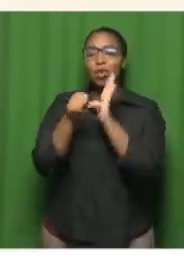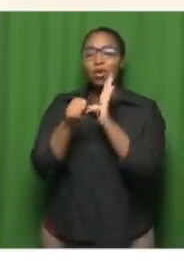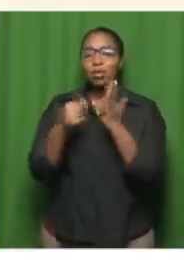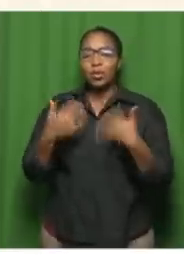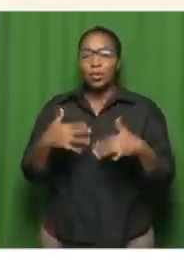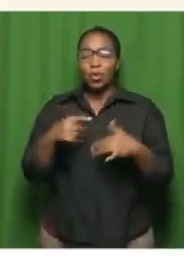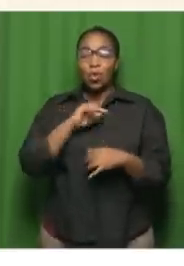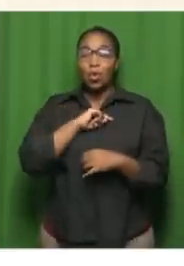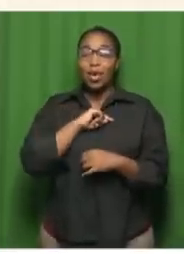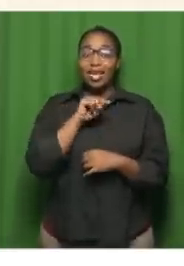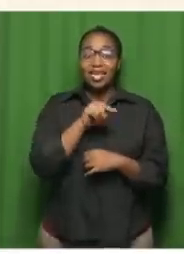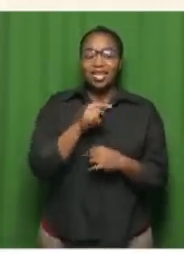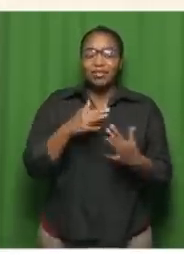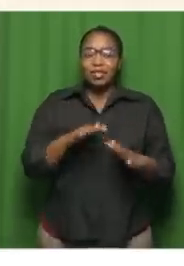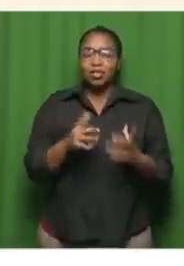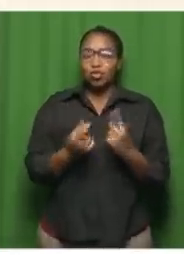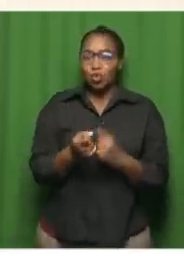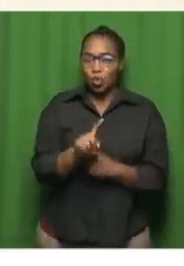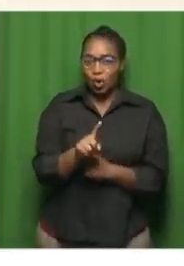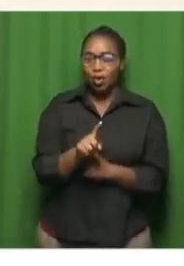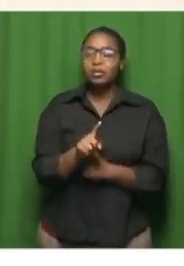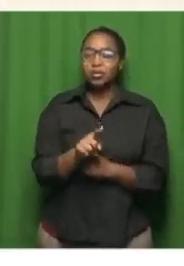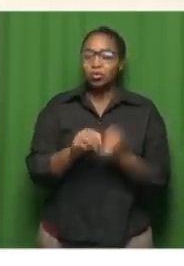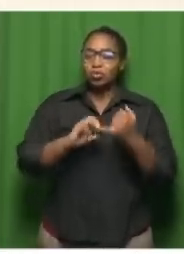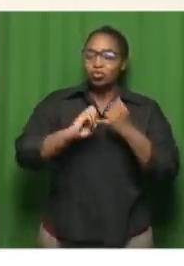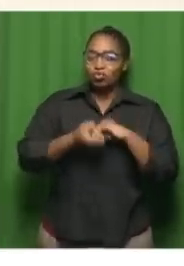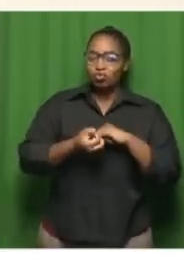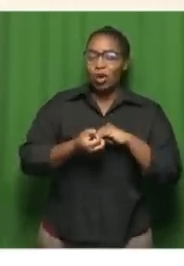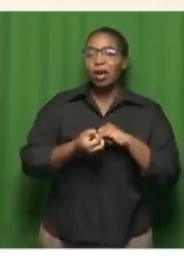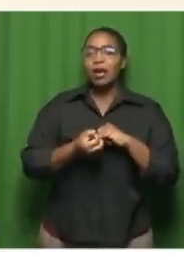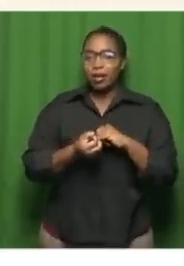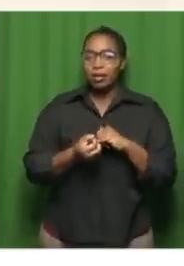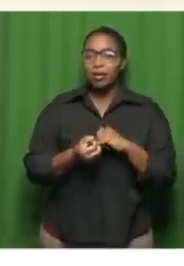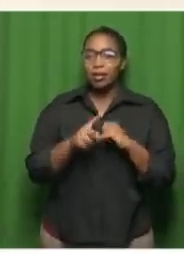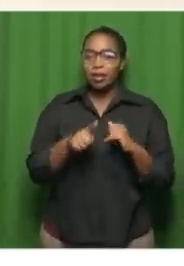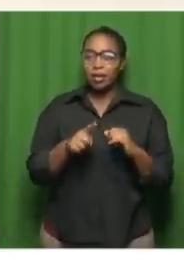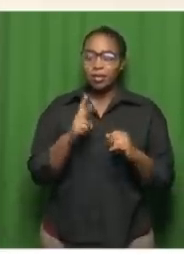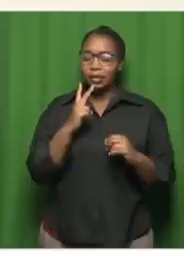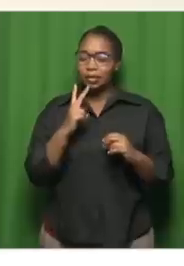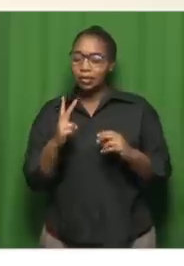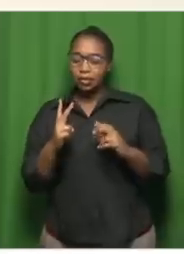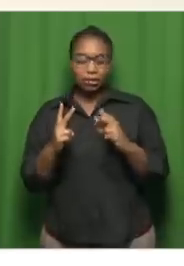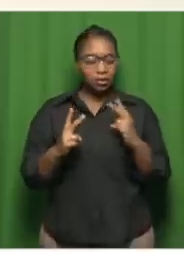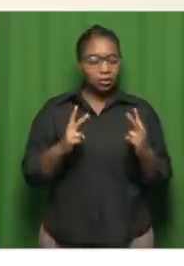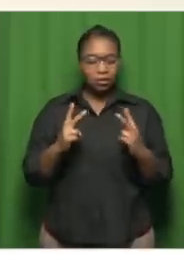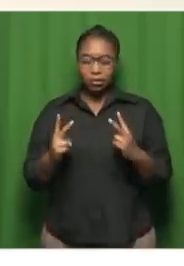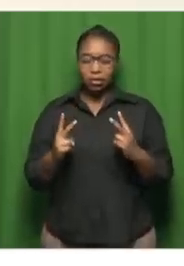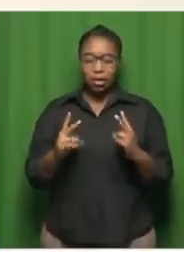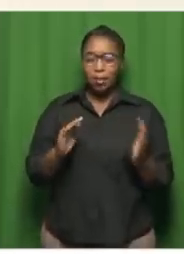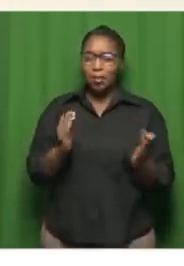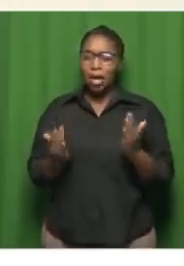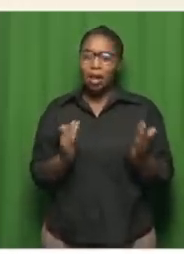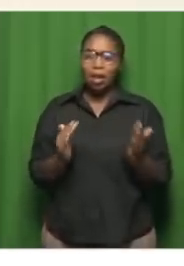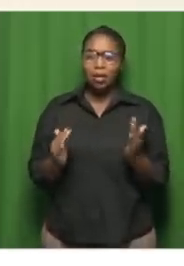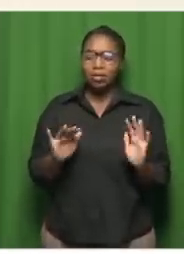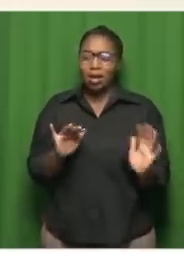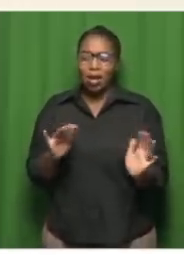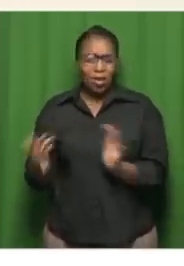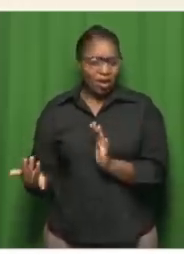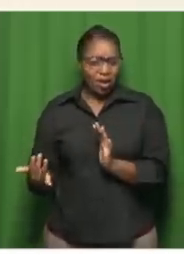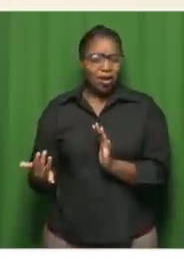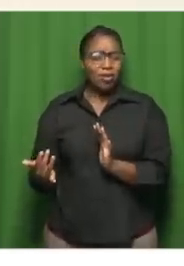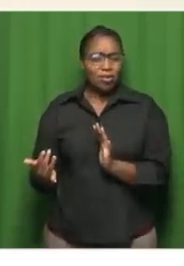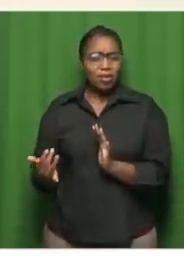was to try and play it out, put out feelers to see where the balance of forces